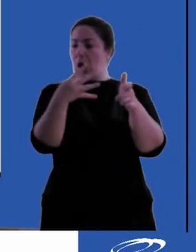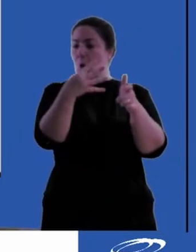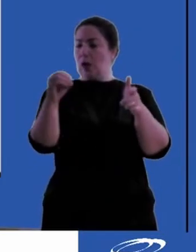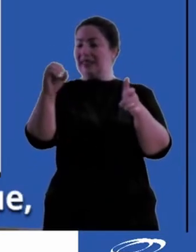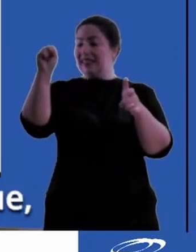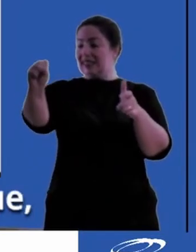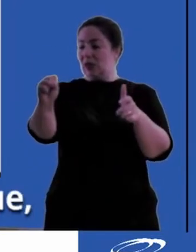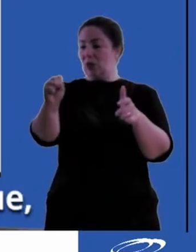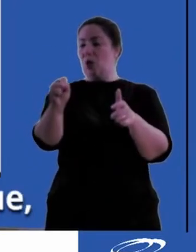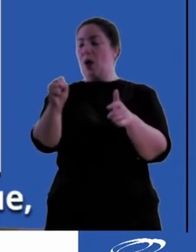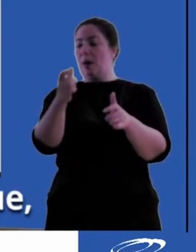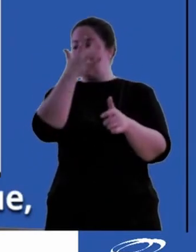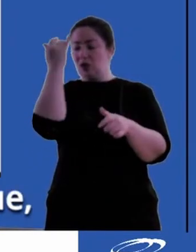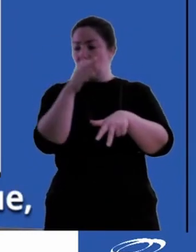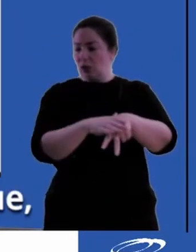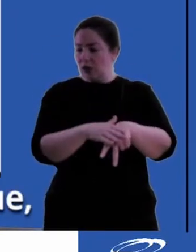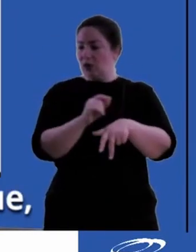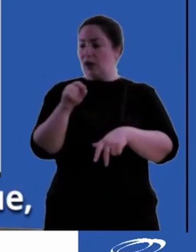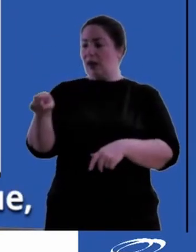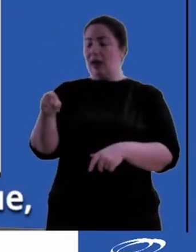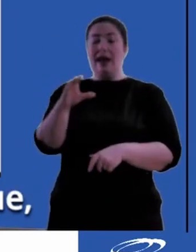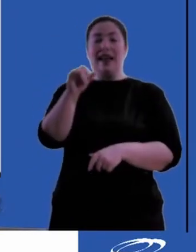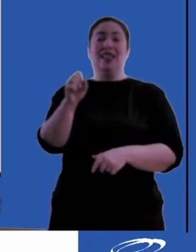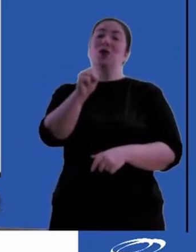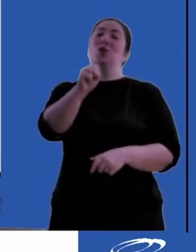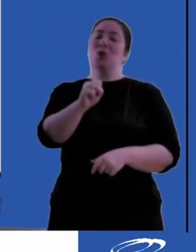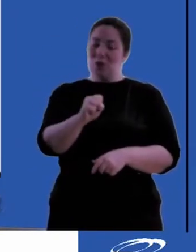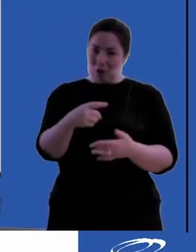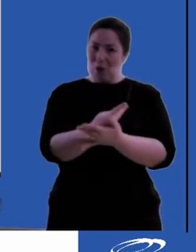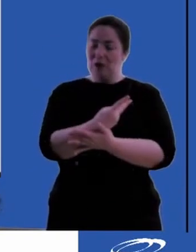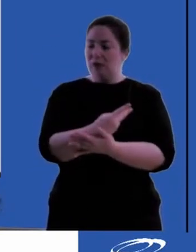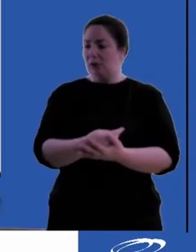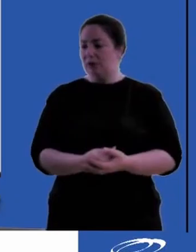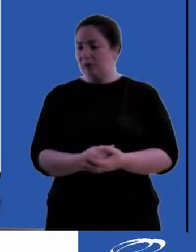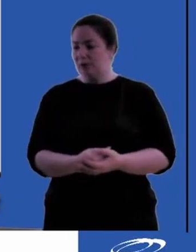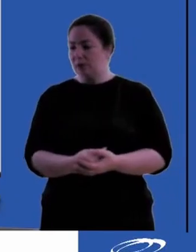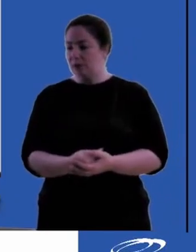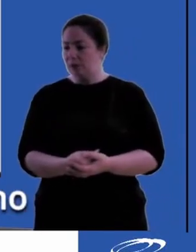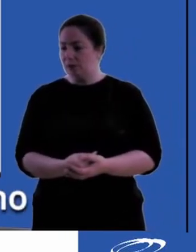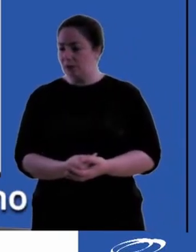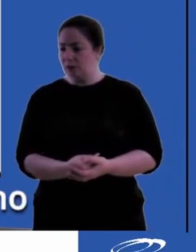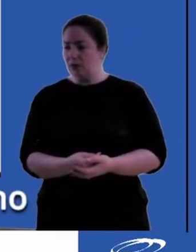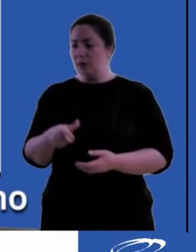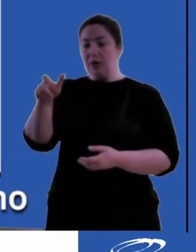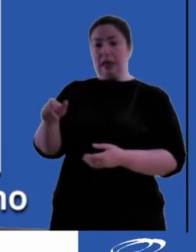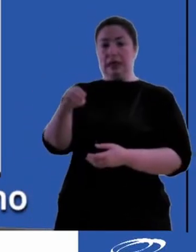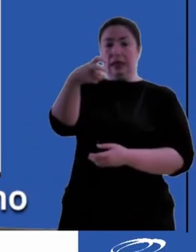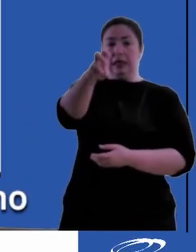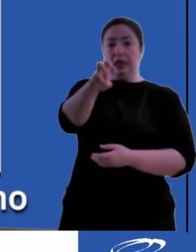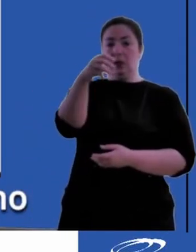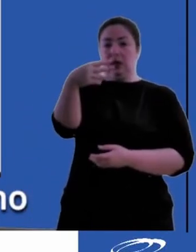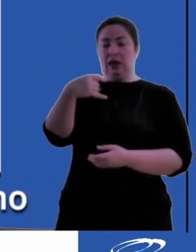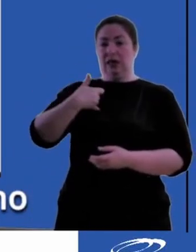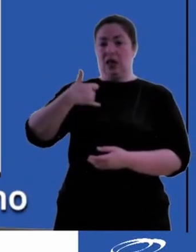at. I just want to show it to you to show you an example of what maybe this can do. This is a 53-year-old man who had a right